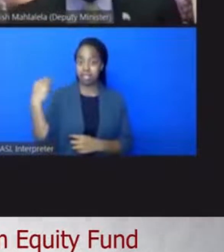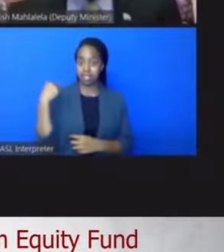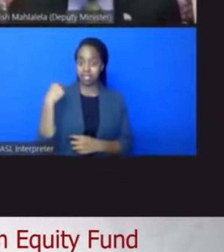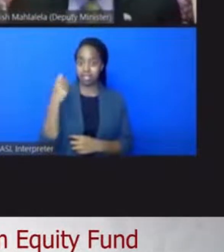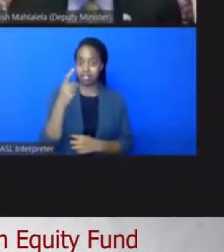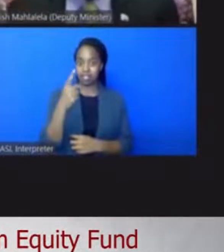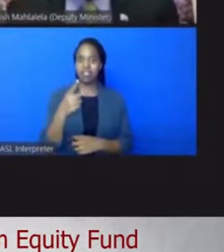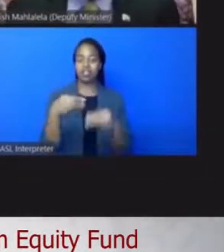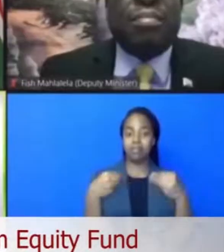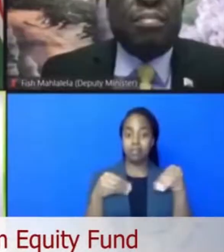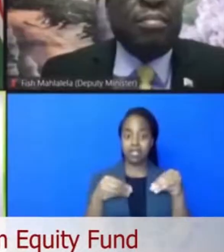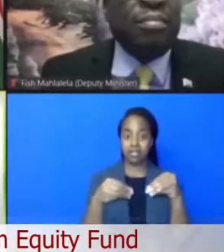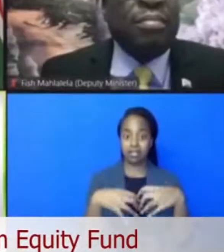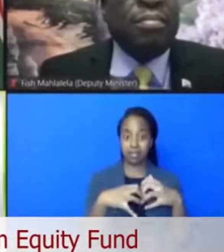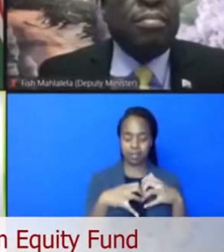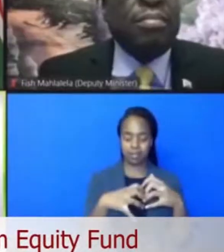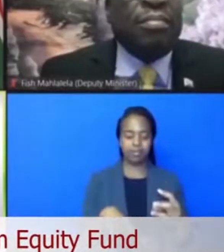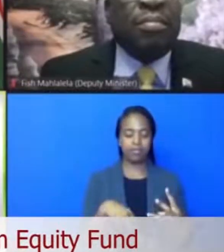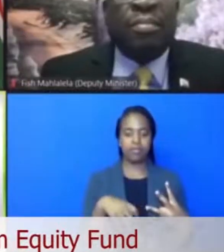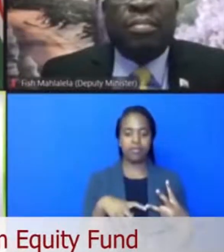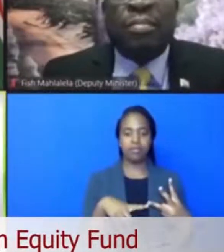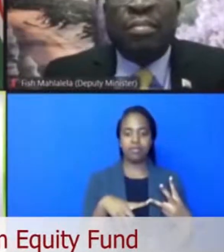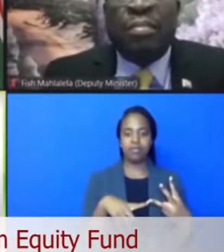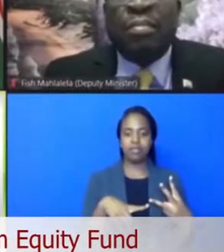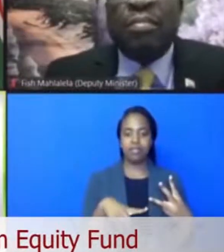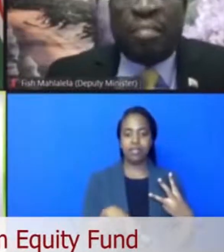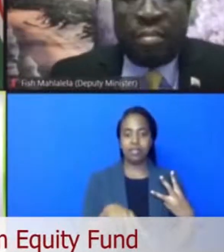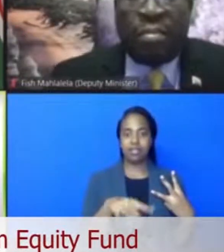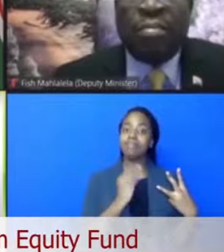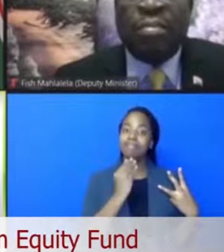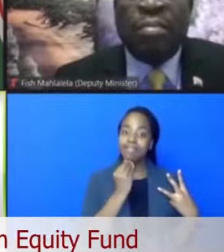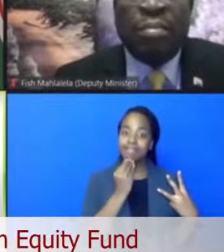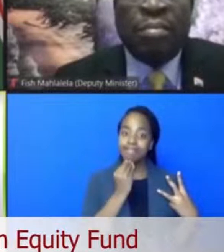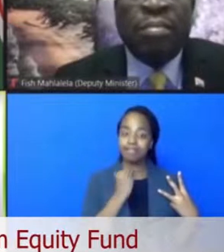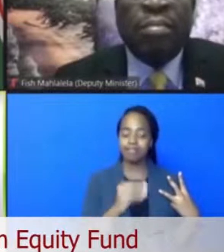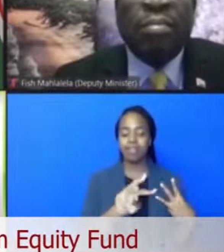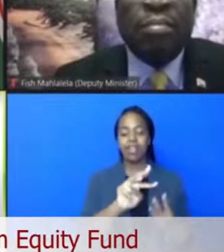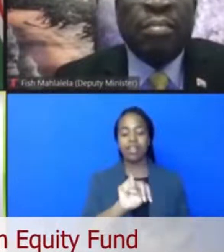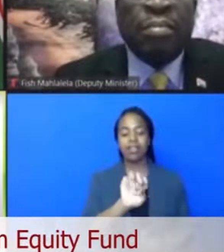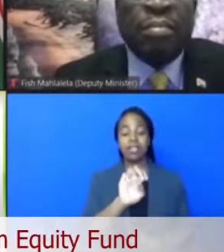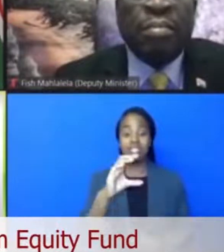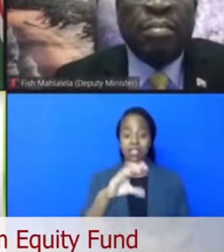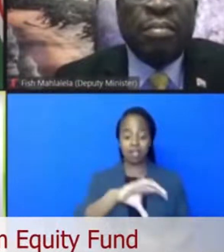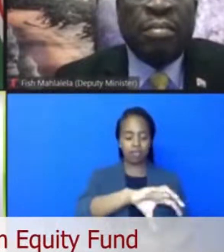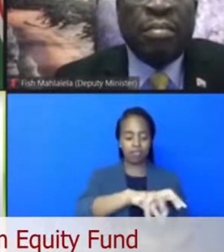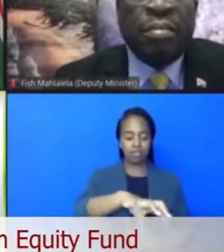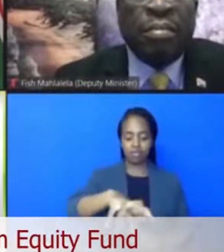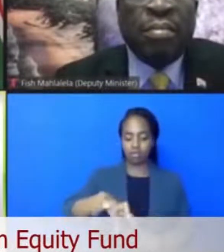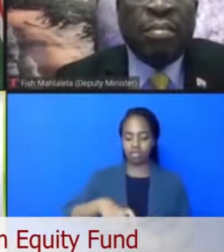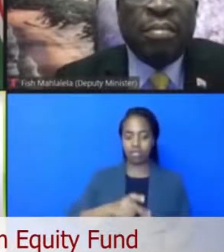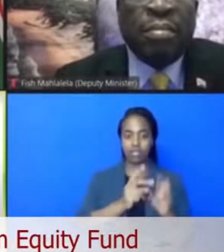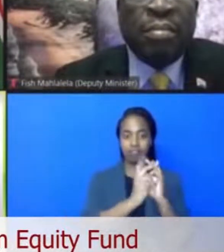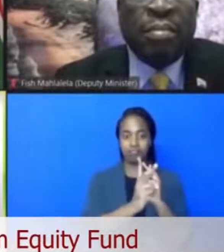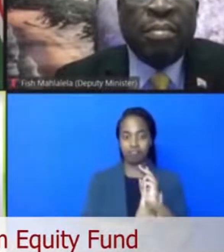by the Department of Tourism in partnership with the Small Enterprise Finance Agency, which falls under the Department of Small Business